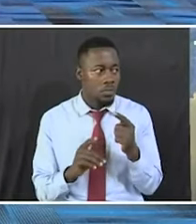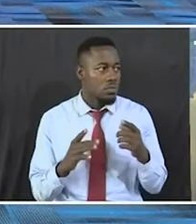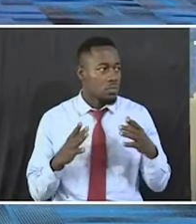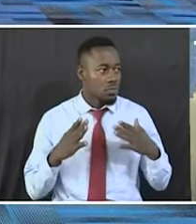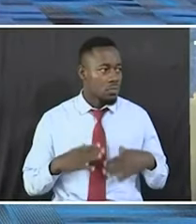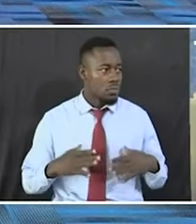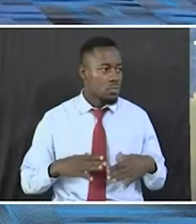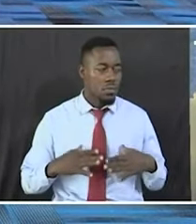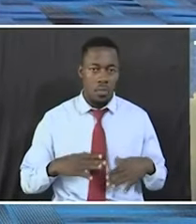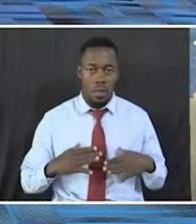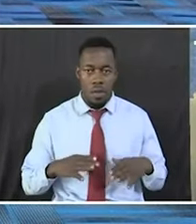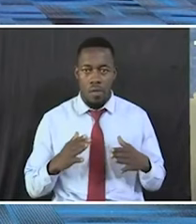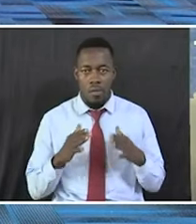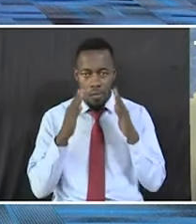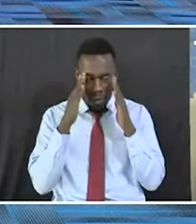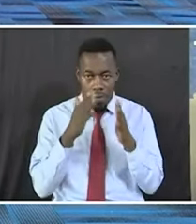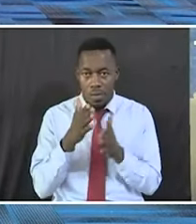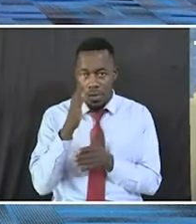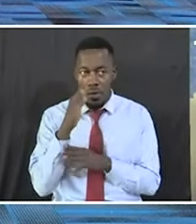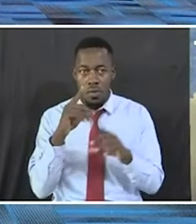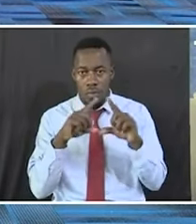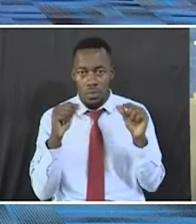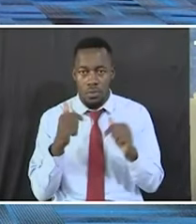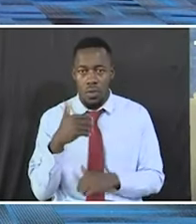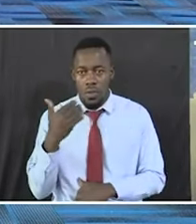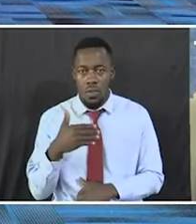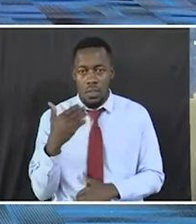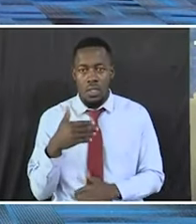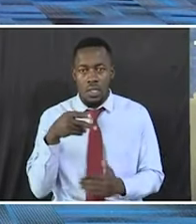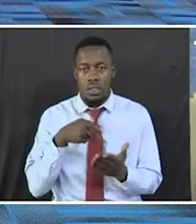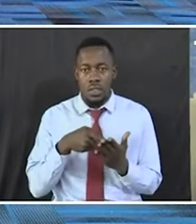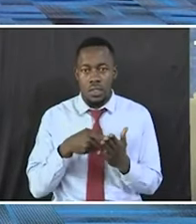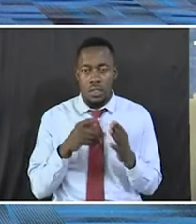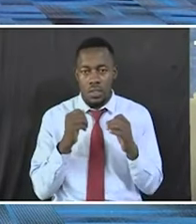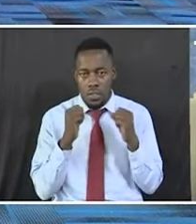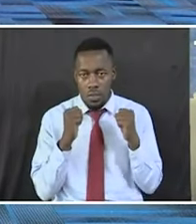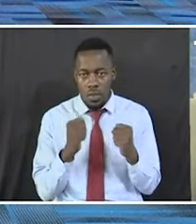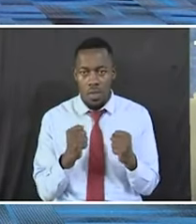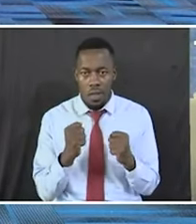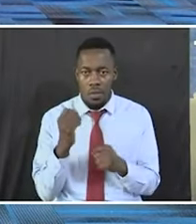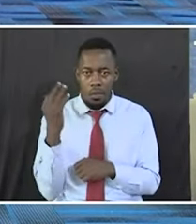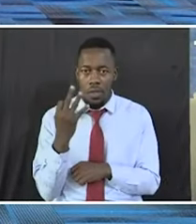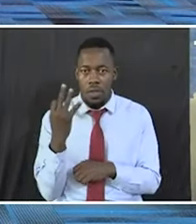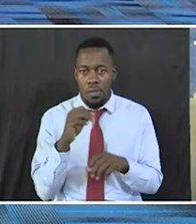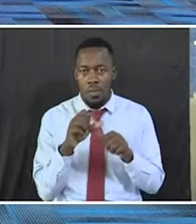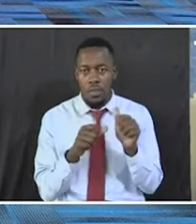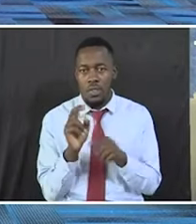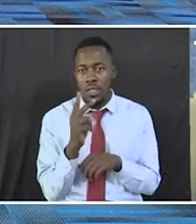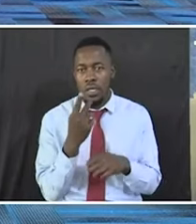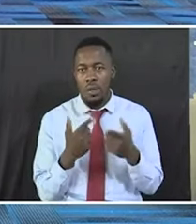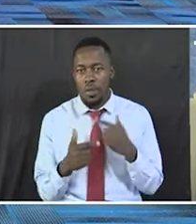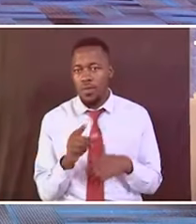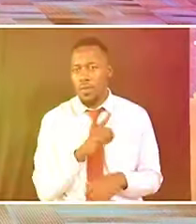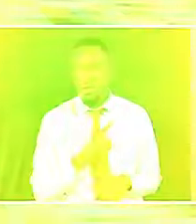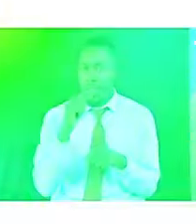God always stand out unique in the proclamation of the second coming of our Lord and